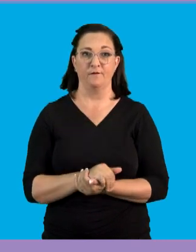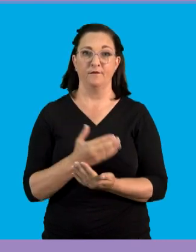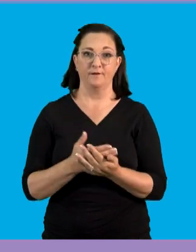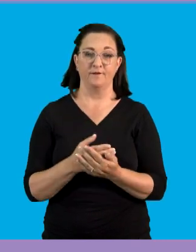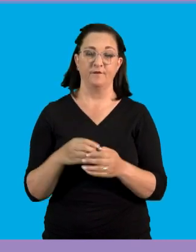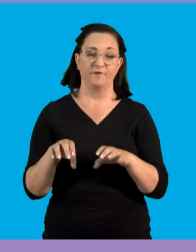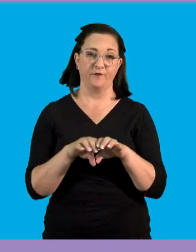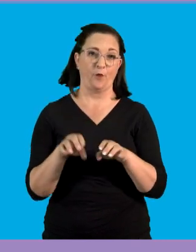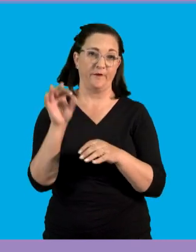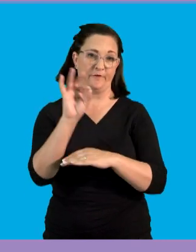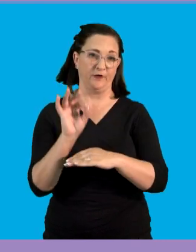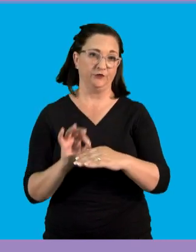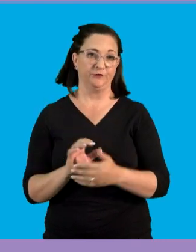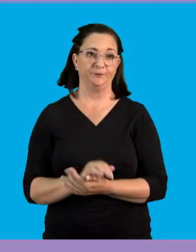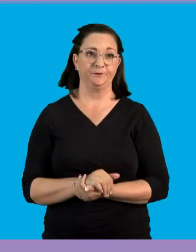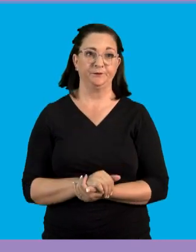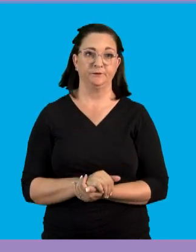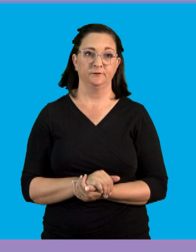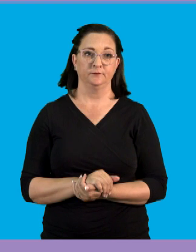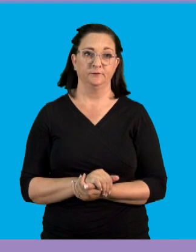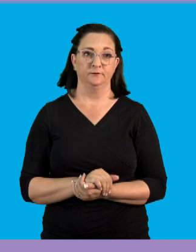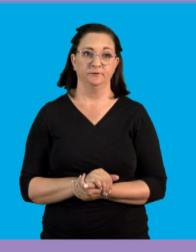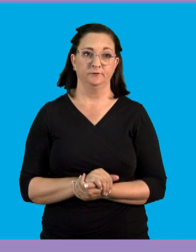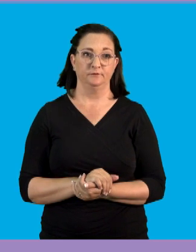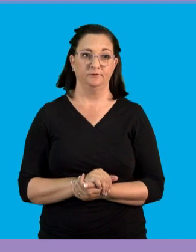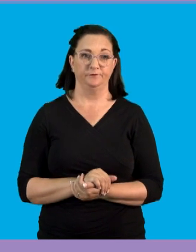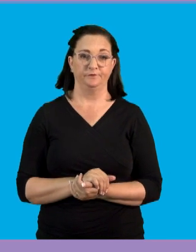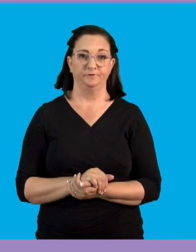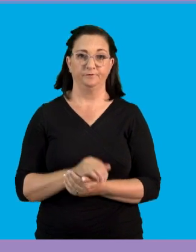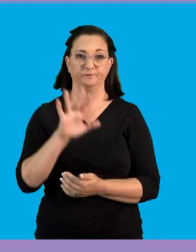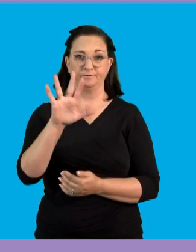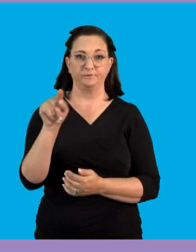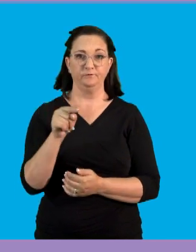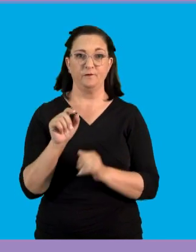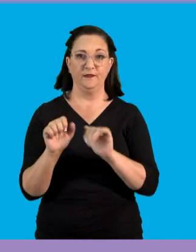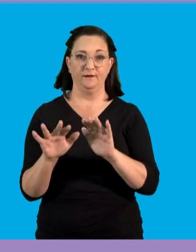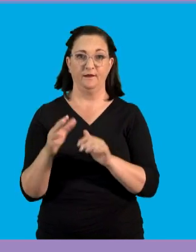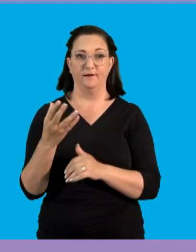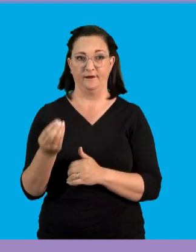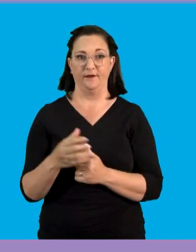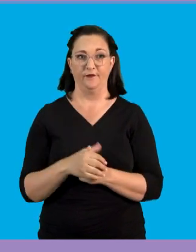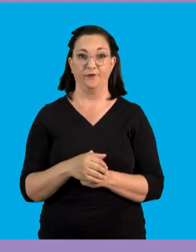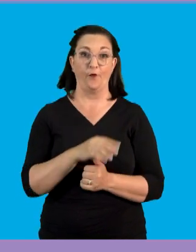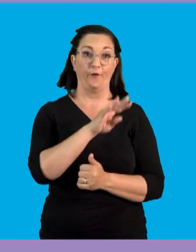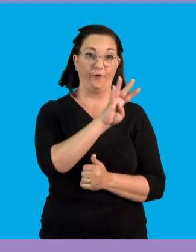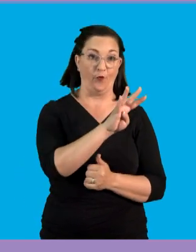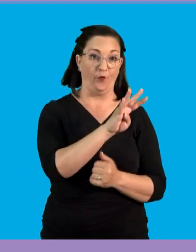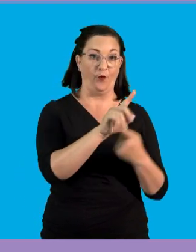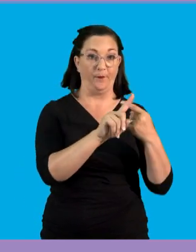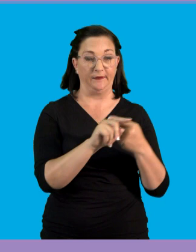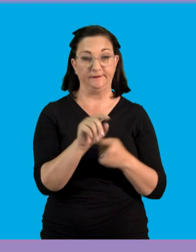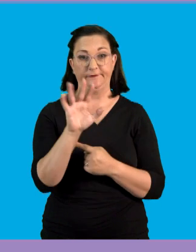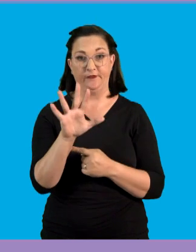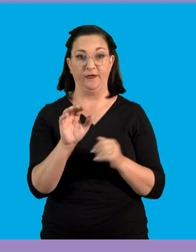that common fraction. So now, what do we have? We have 5/10. So 4/10